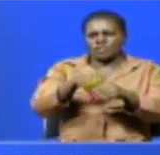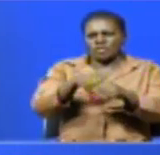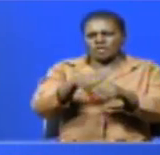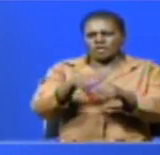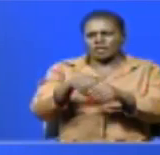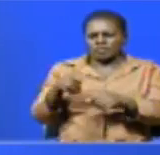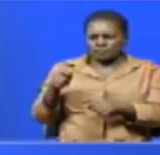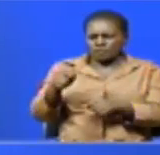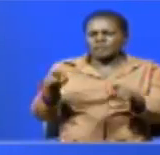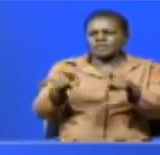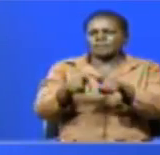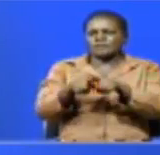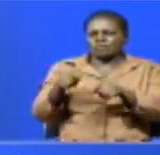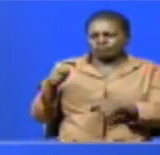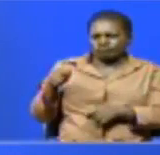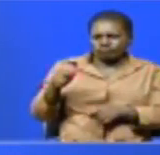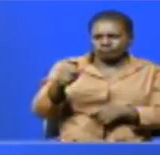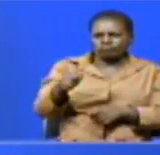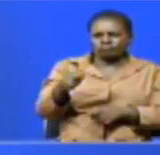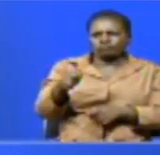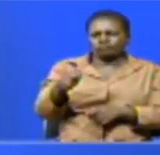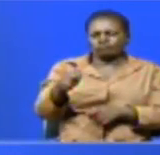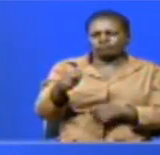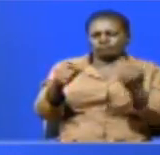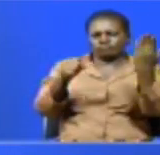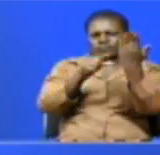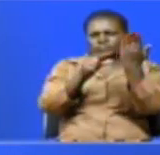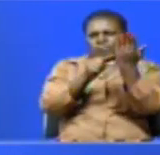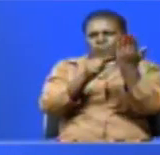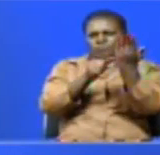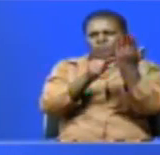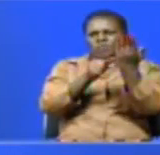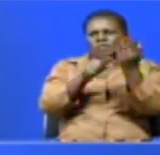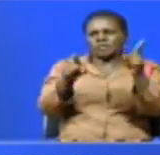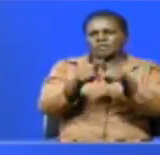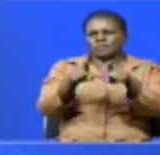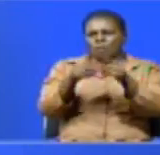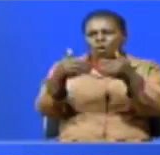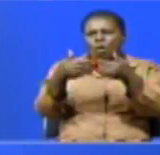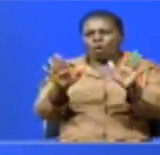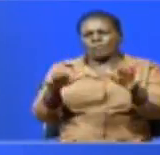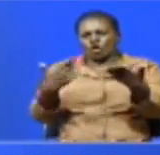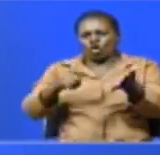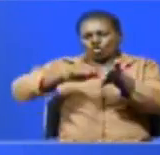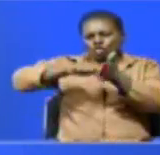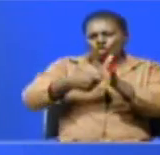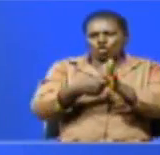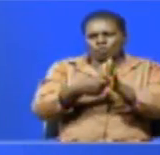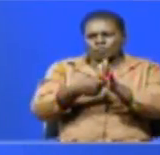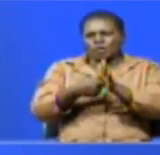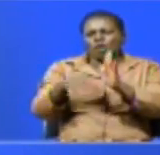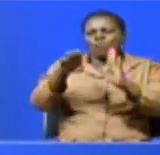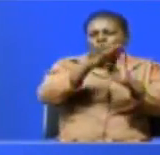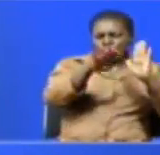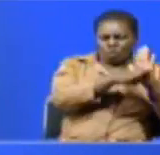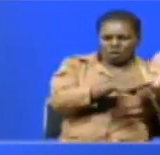door. Nderitu inserts a modified SIM card, which scans its microchip to open or unlock it. Iko program